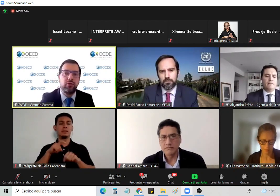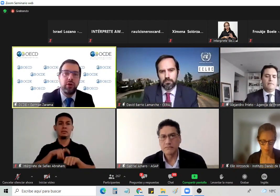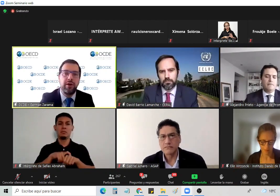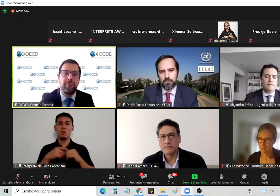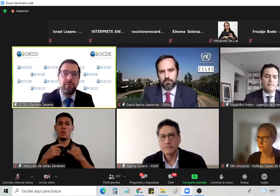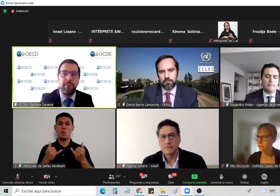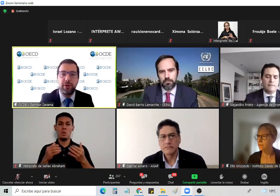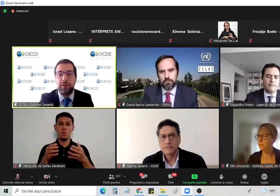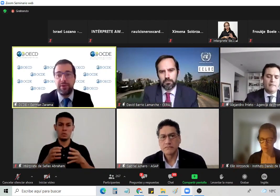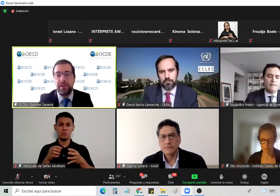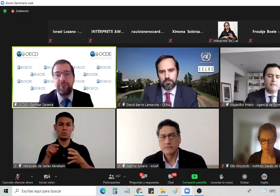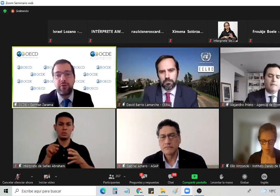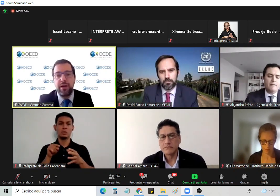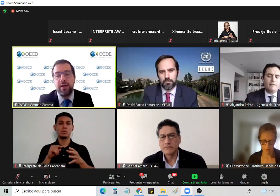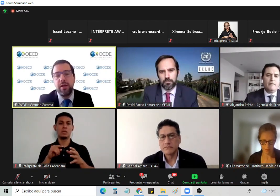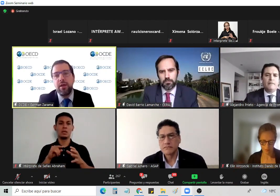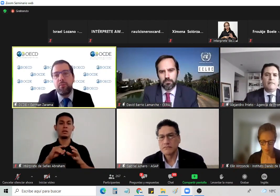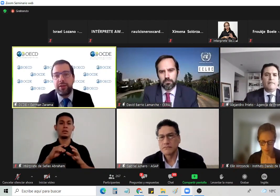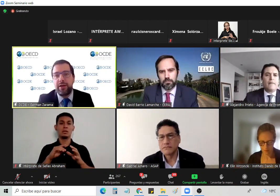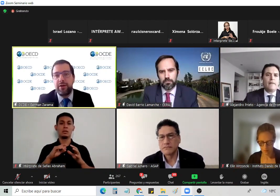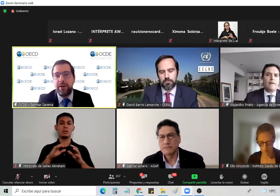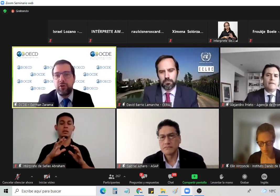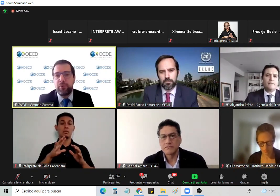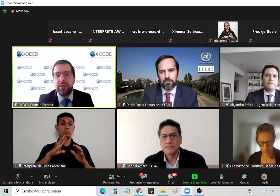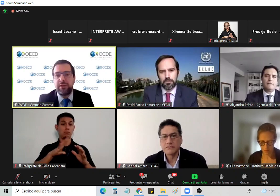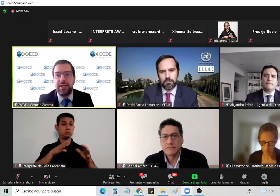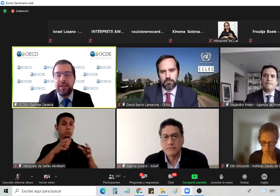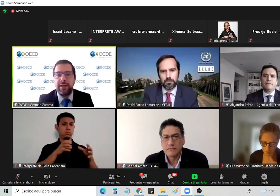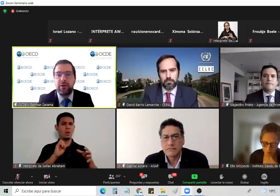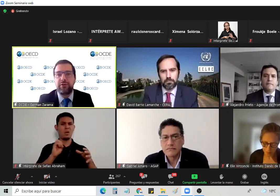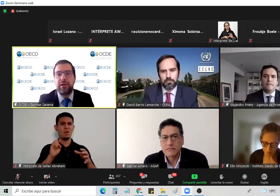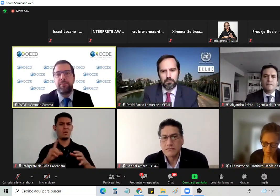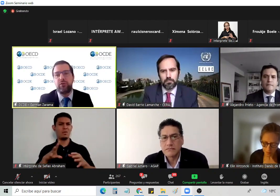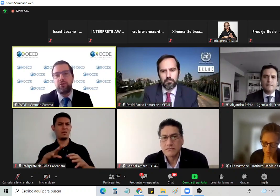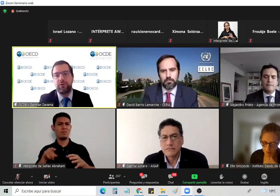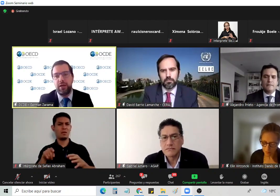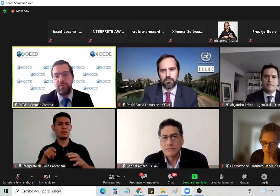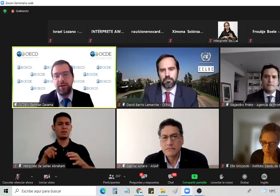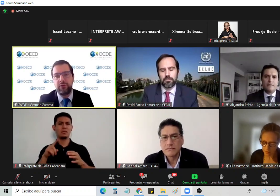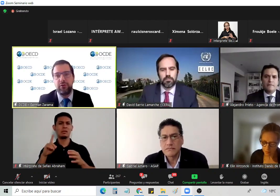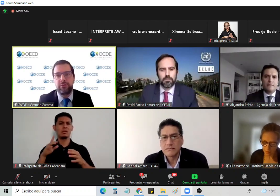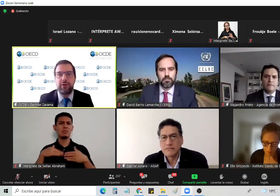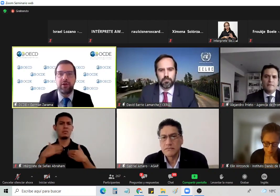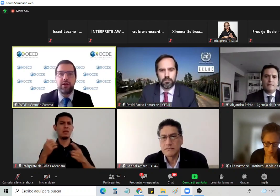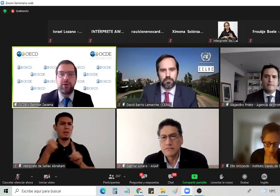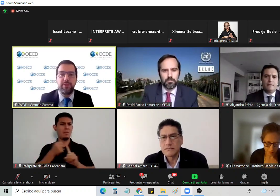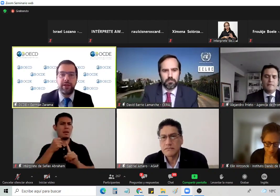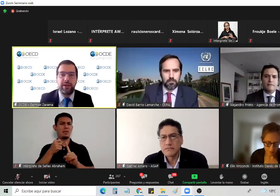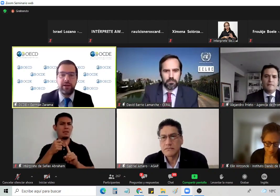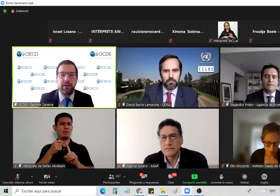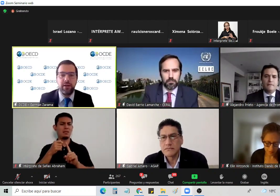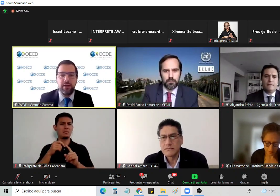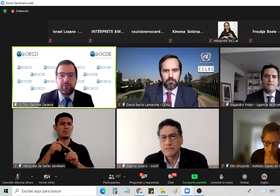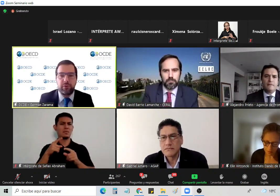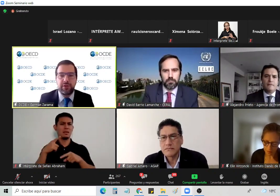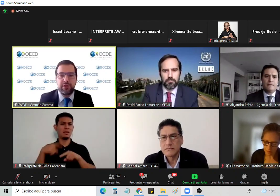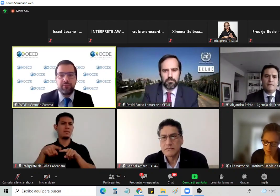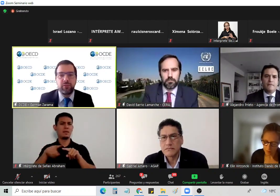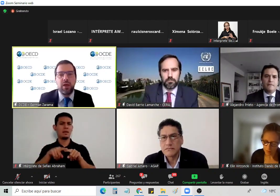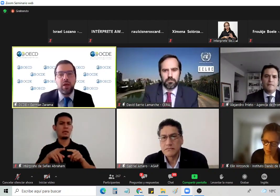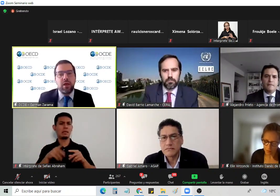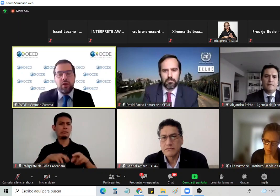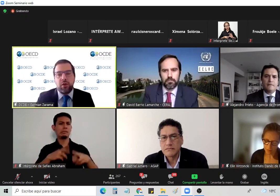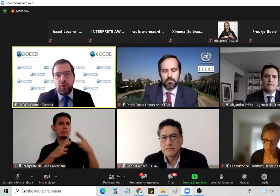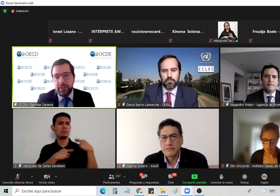rights and so generally both formal and the informal sector can be have a better um have more